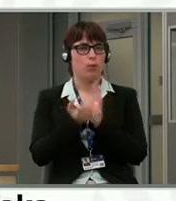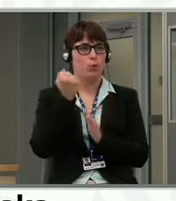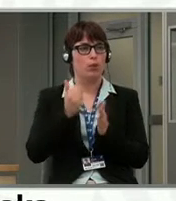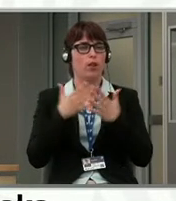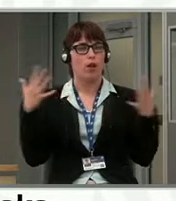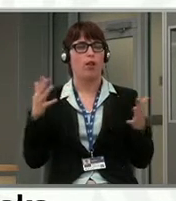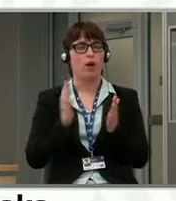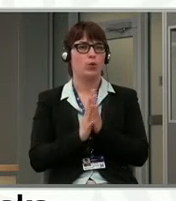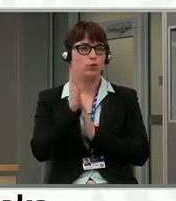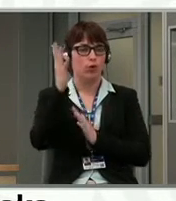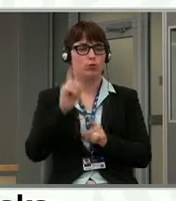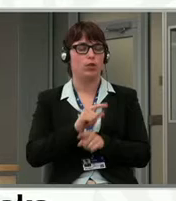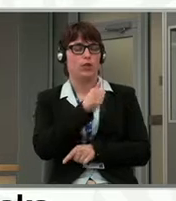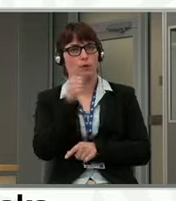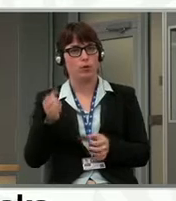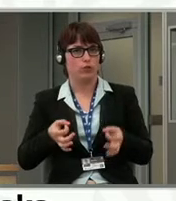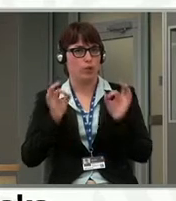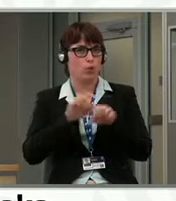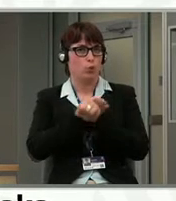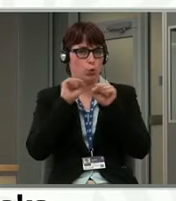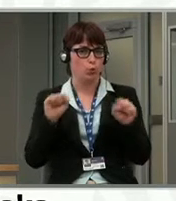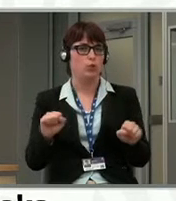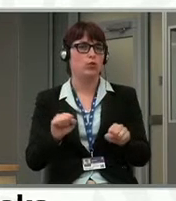promote the entrepreneurship.